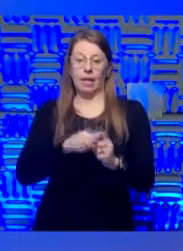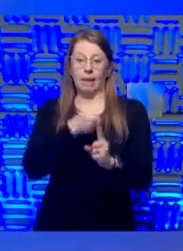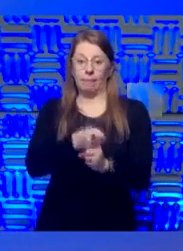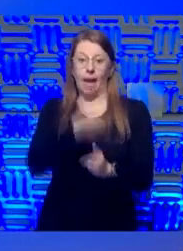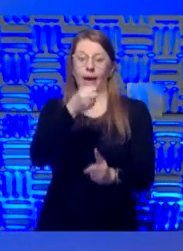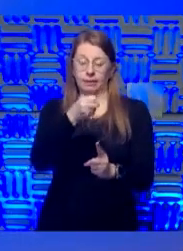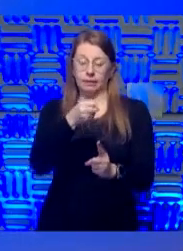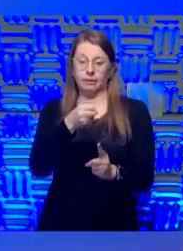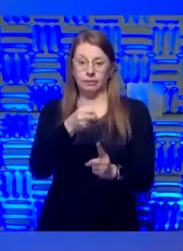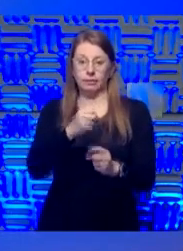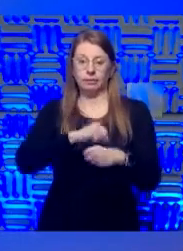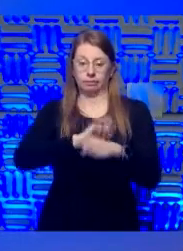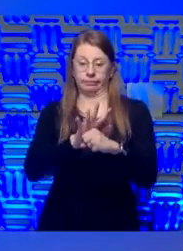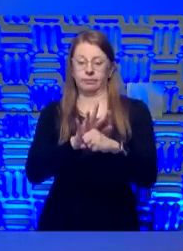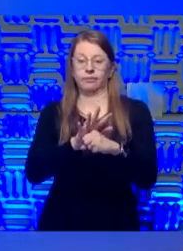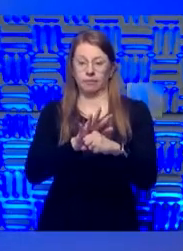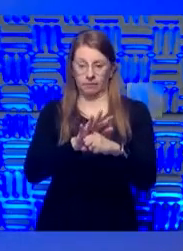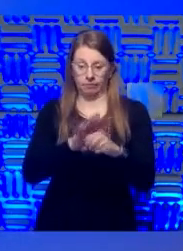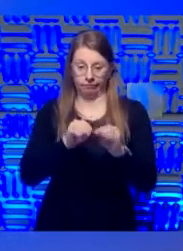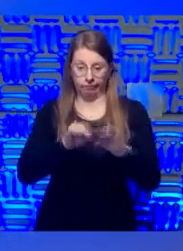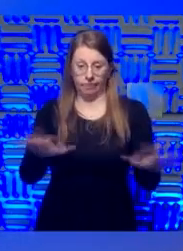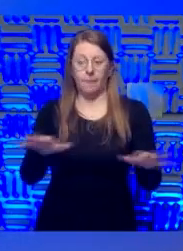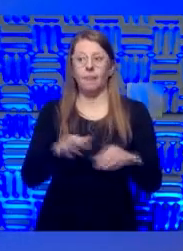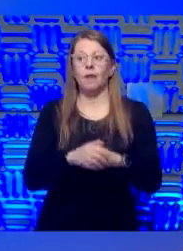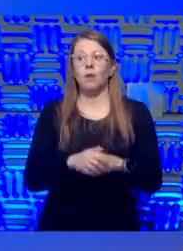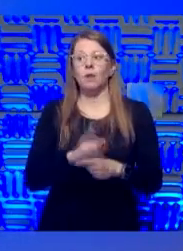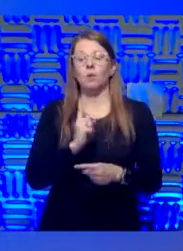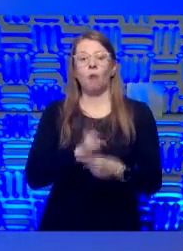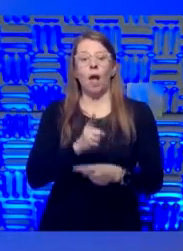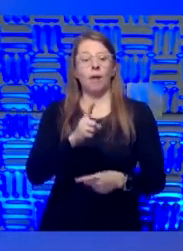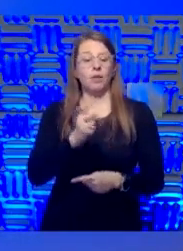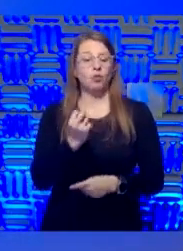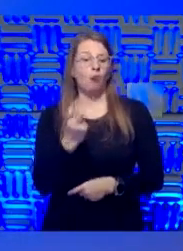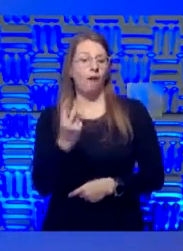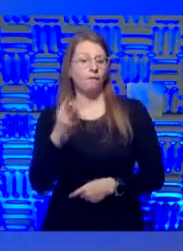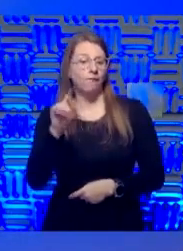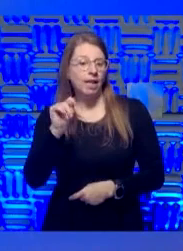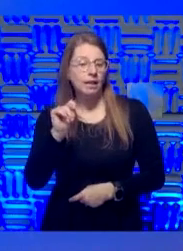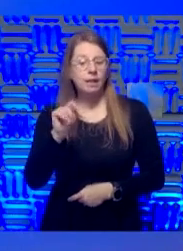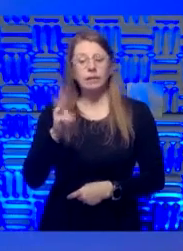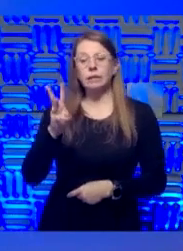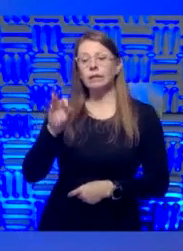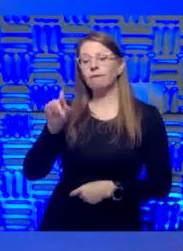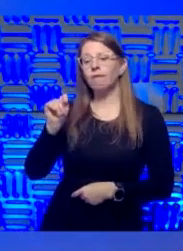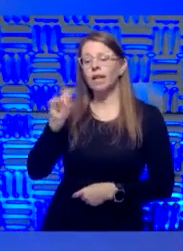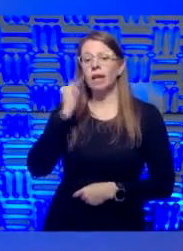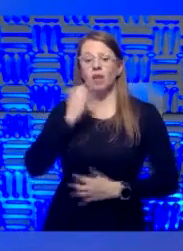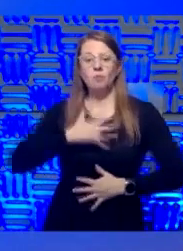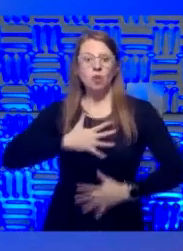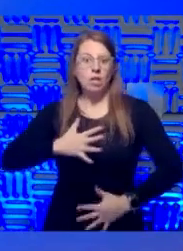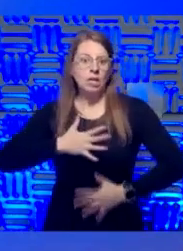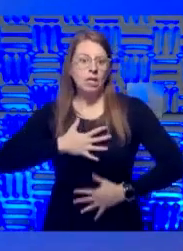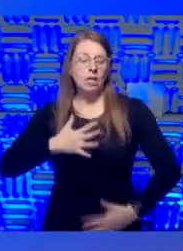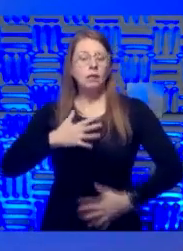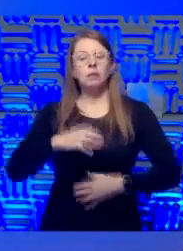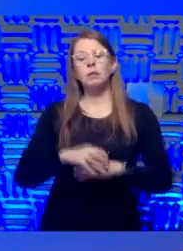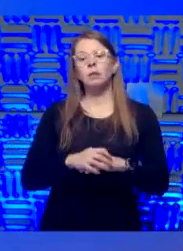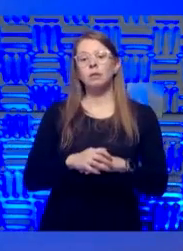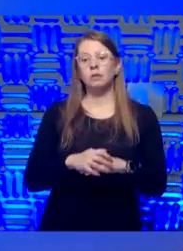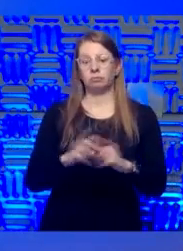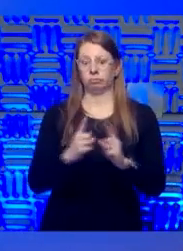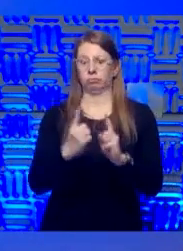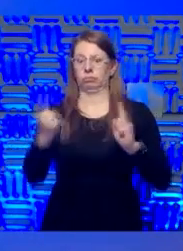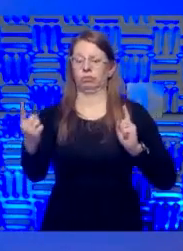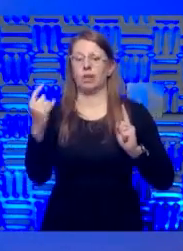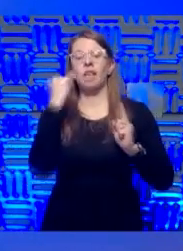about in the past, because we've seen those studies, well, it can blow 12 feet or 16 feet if you're breathing. But we've always